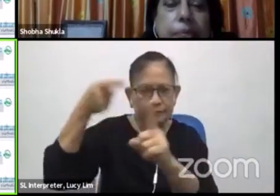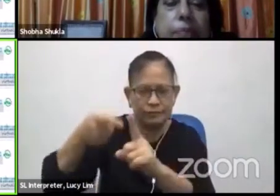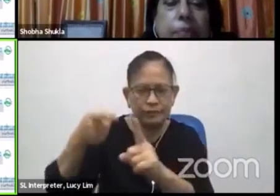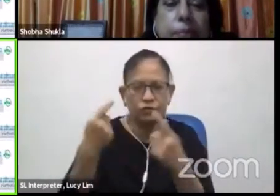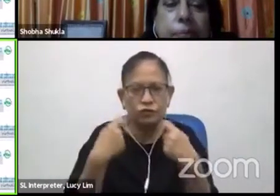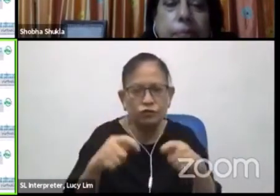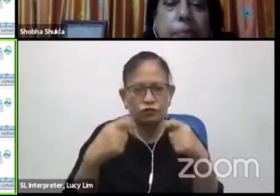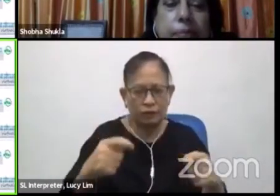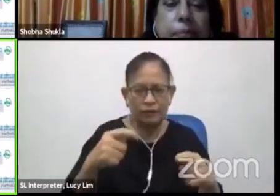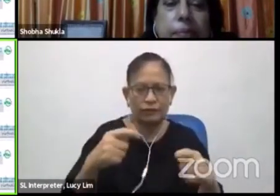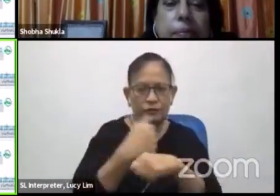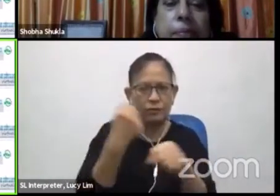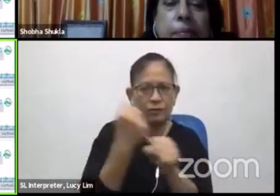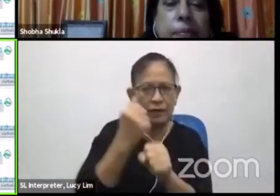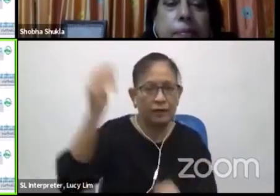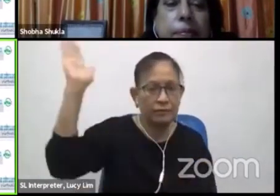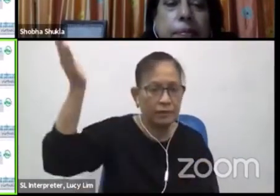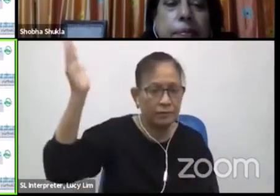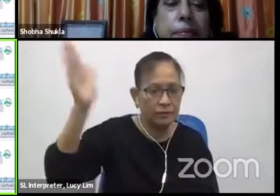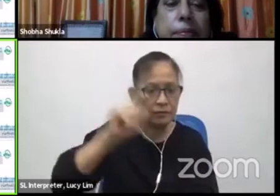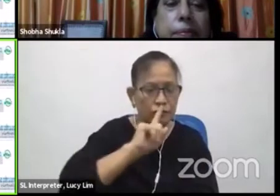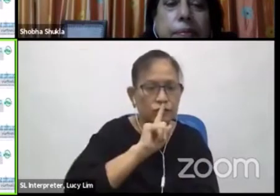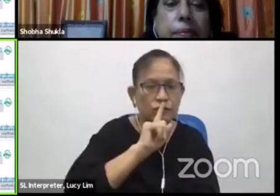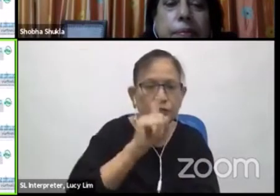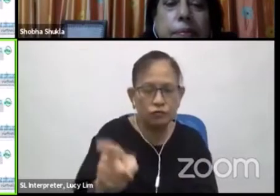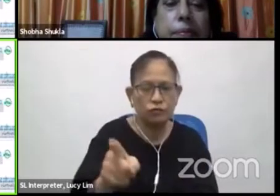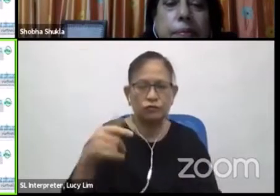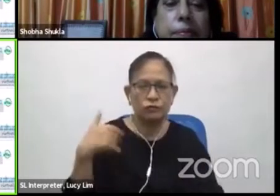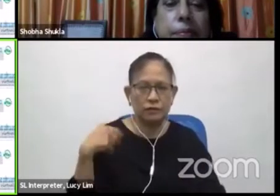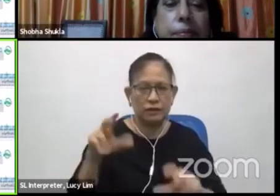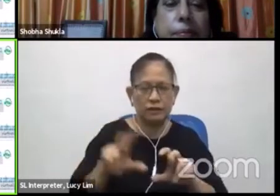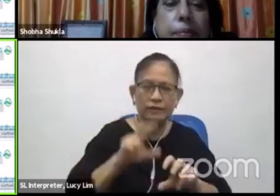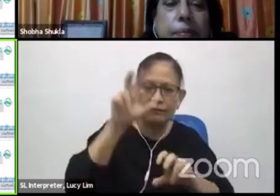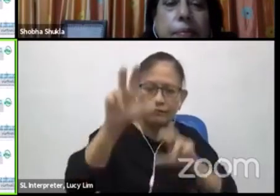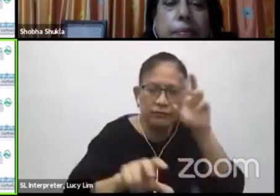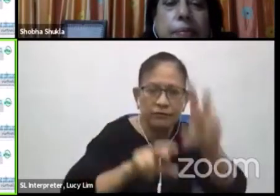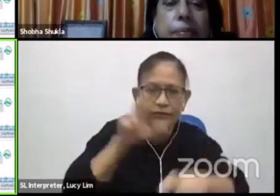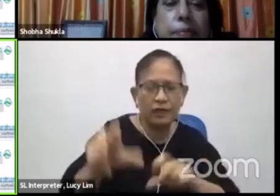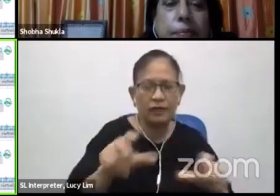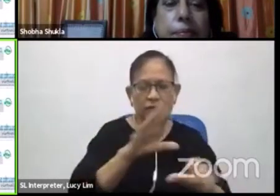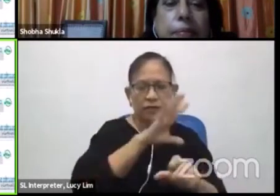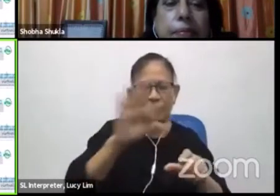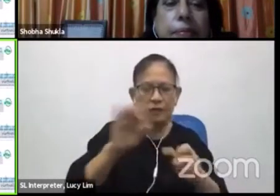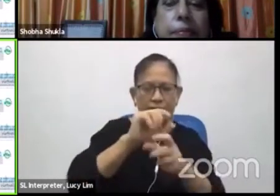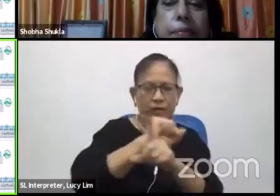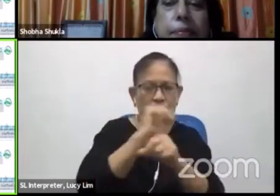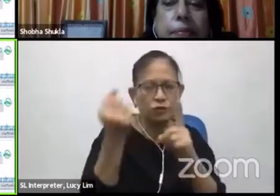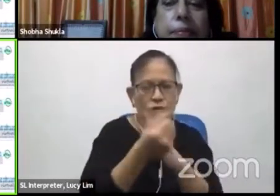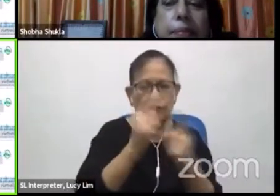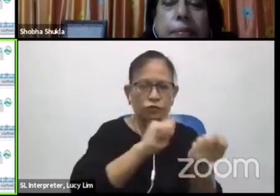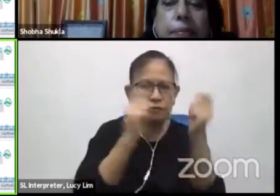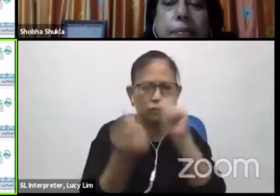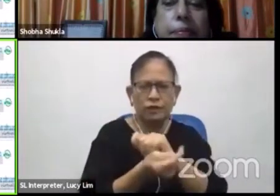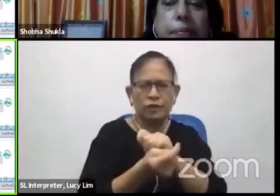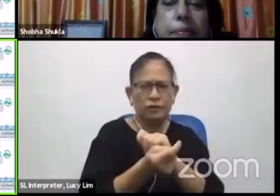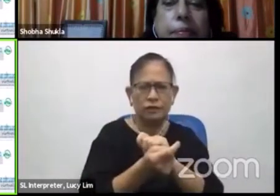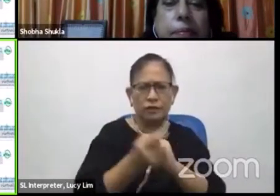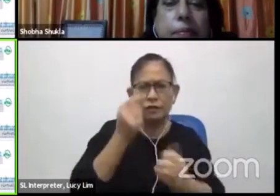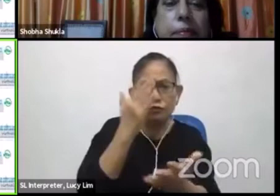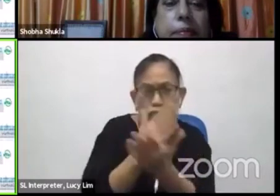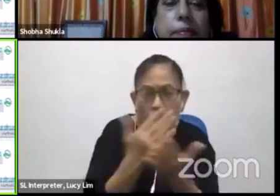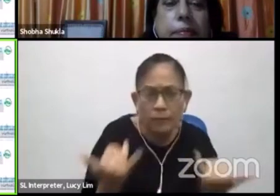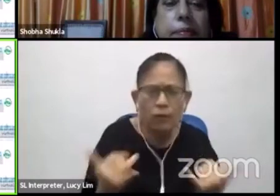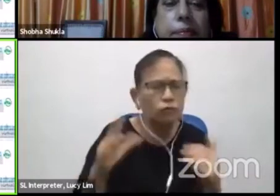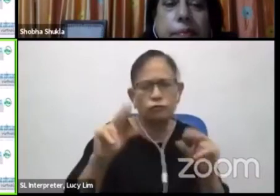in my presentation, is that really the investment in prevention and social norm change needs to continue and needs to evolve